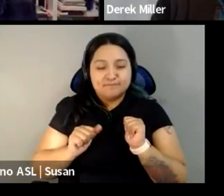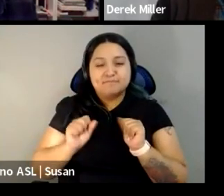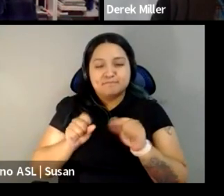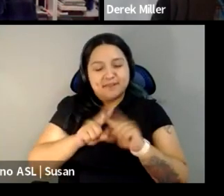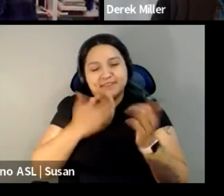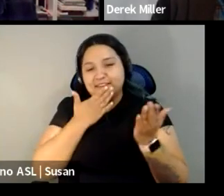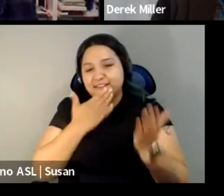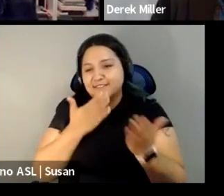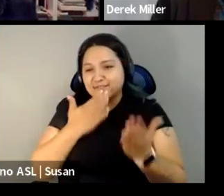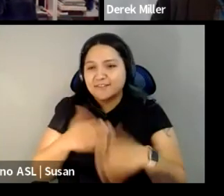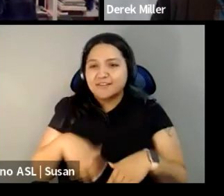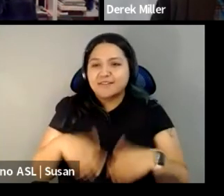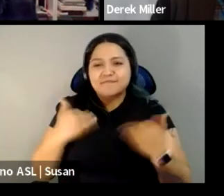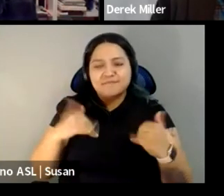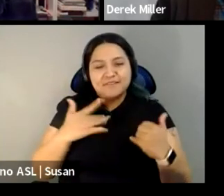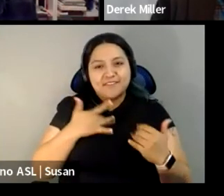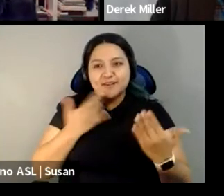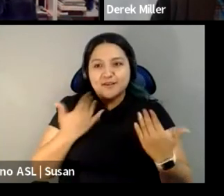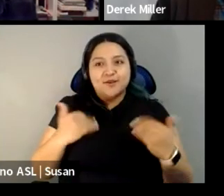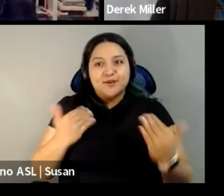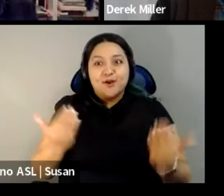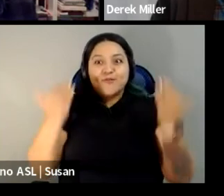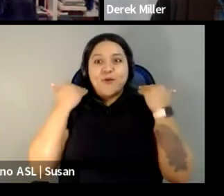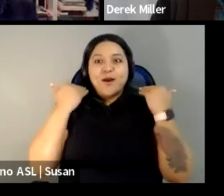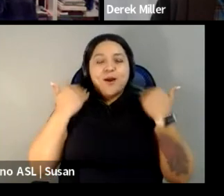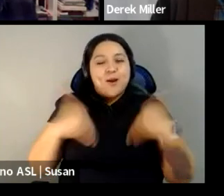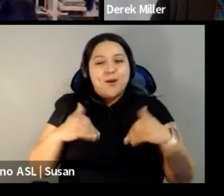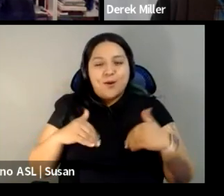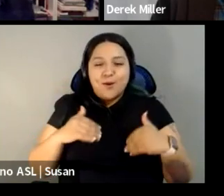It's overwhelming, and I'm just